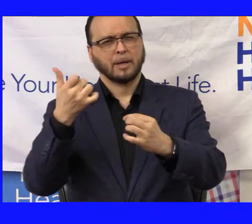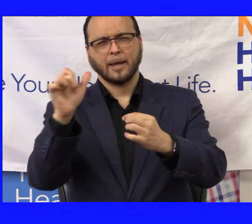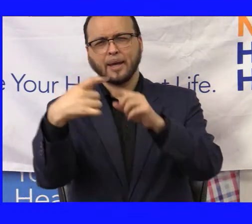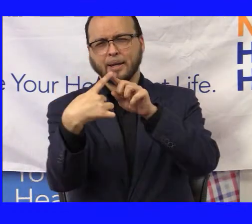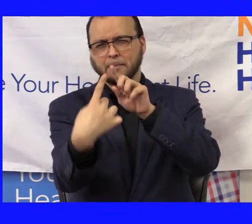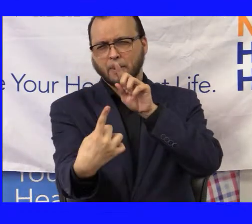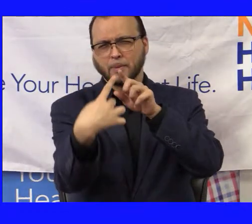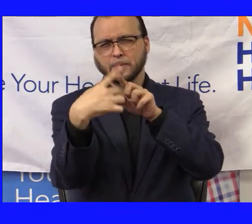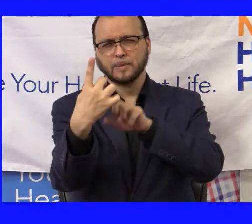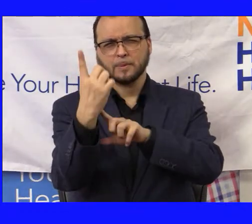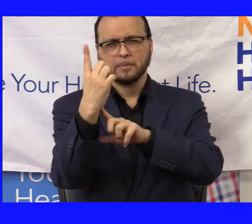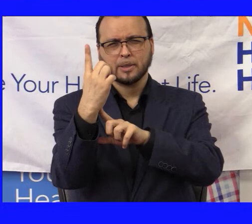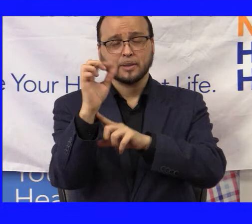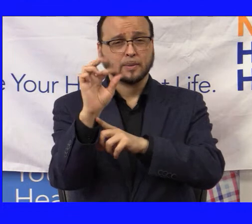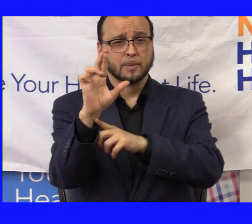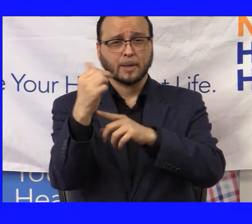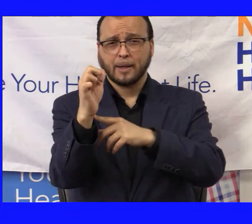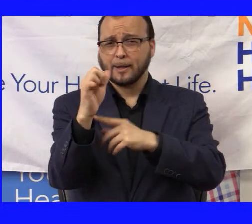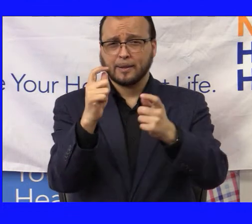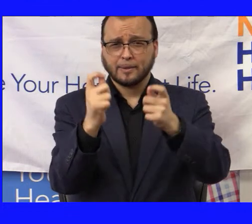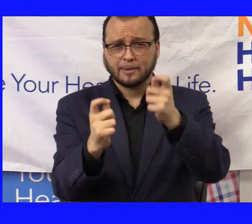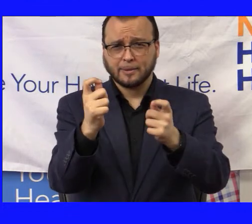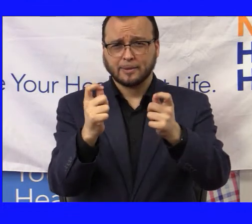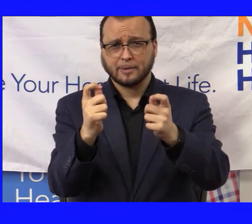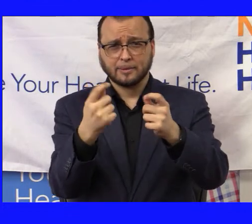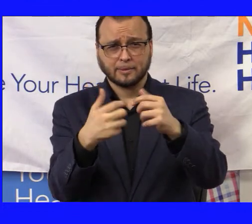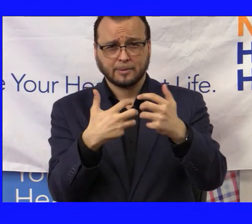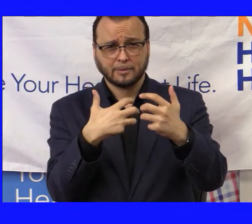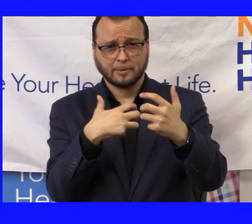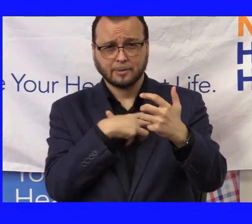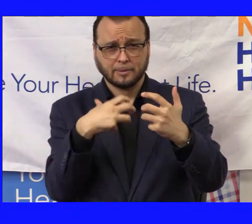to the minutes or any issues with the minutes?